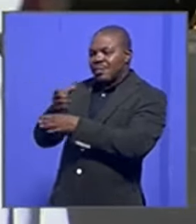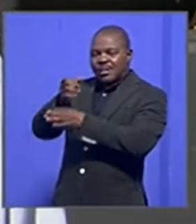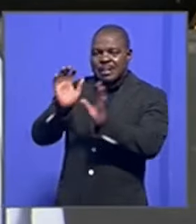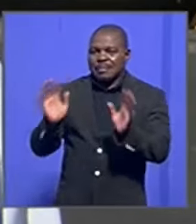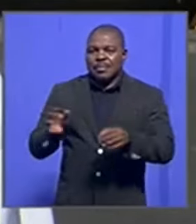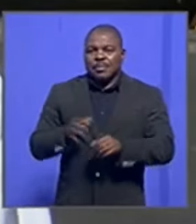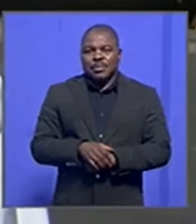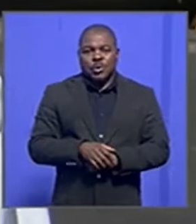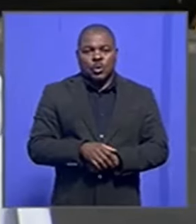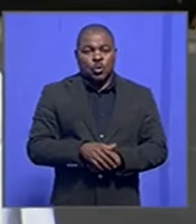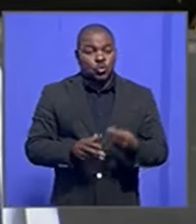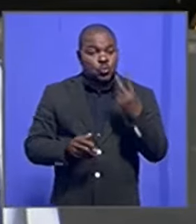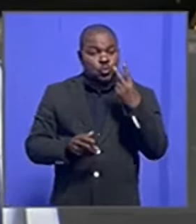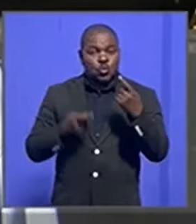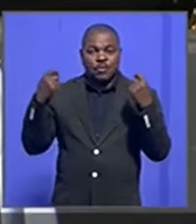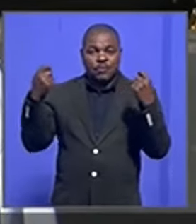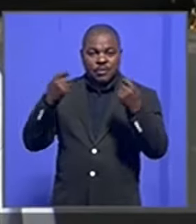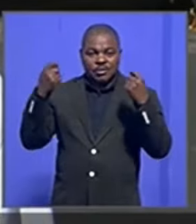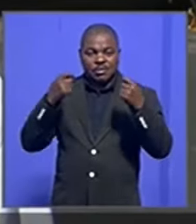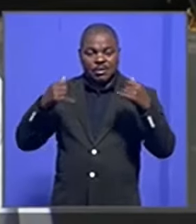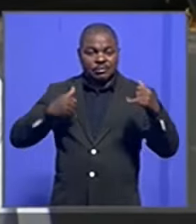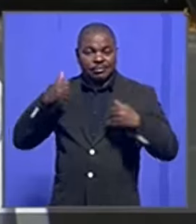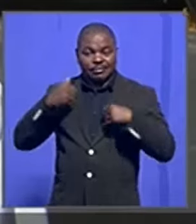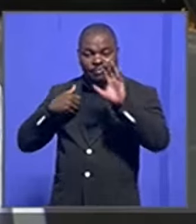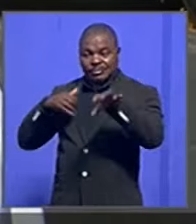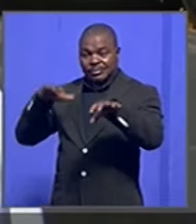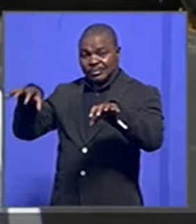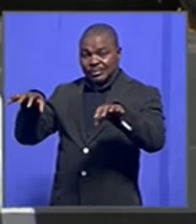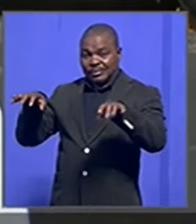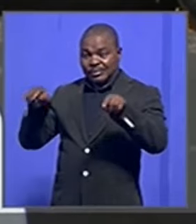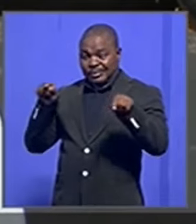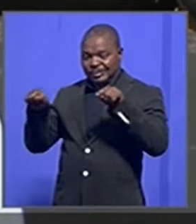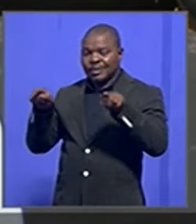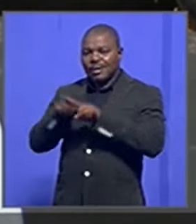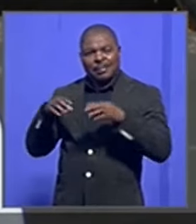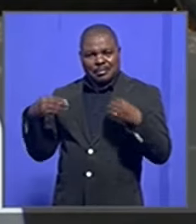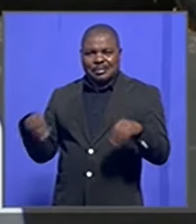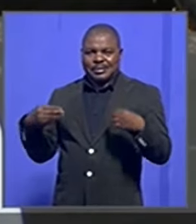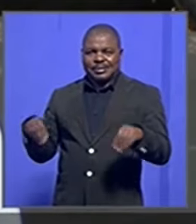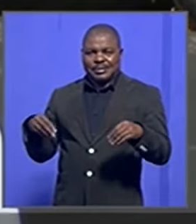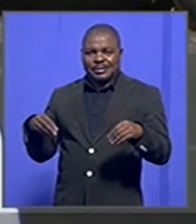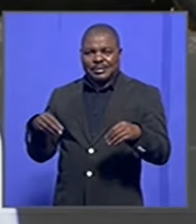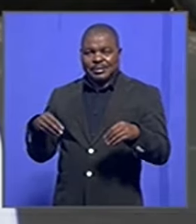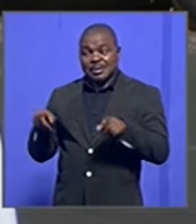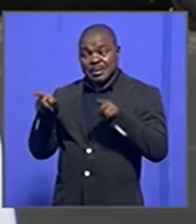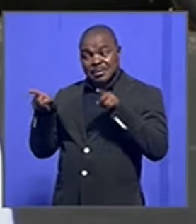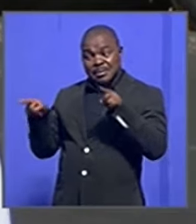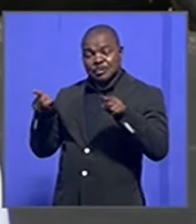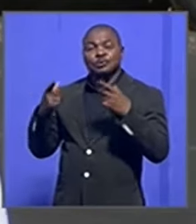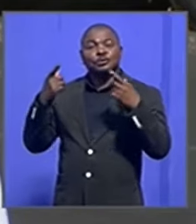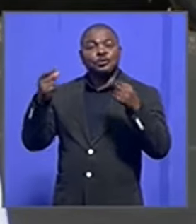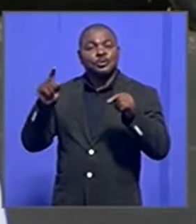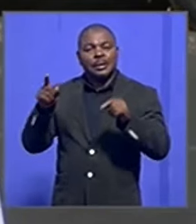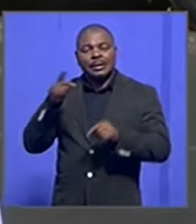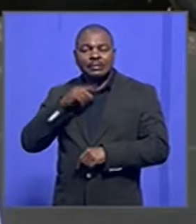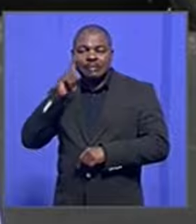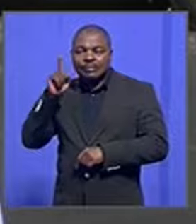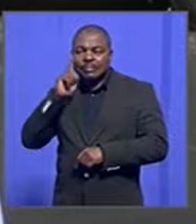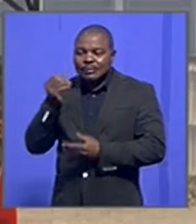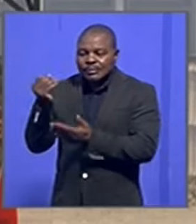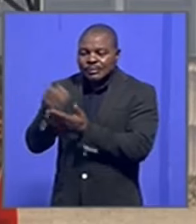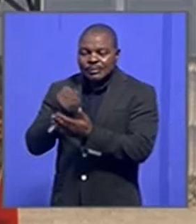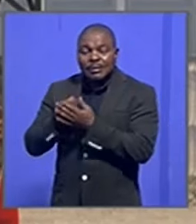the two festivals ne they are more ke dikgwebo. So ba tshwanetse ba shebe gore ba tsenya bokae mo dikgwebong